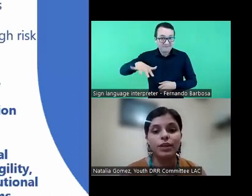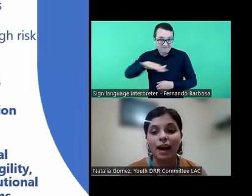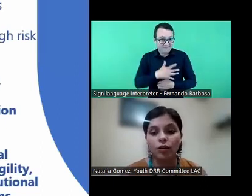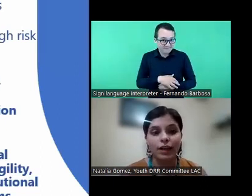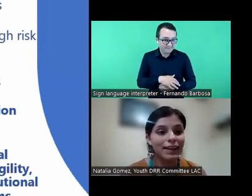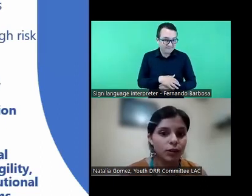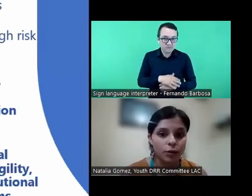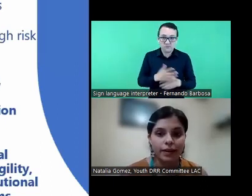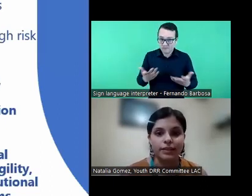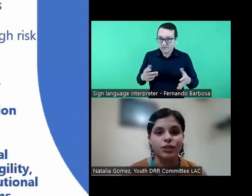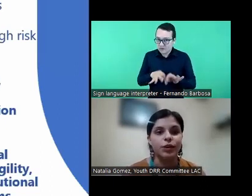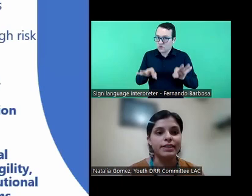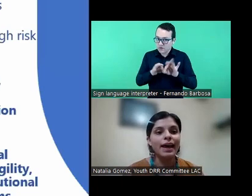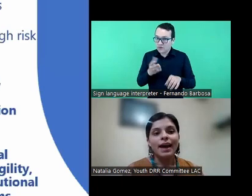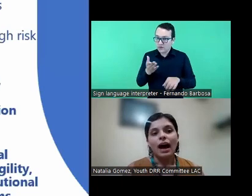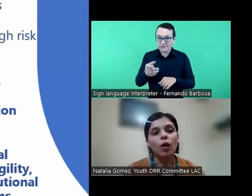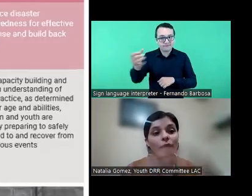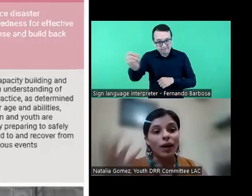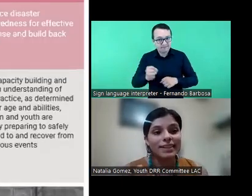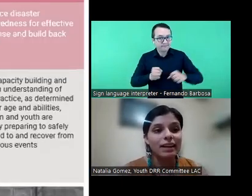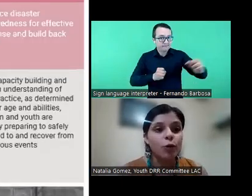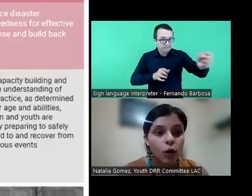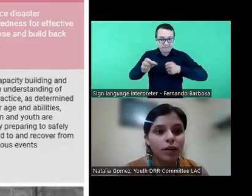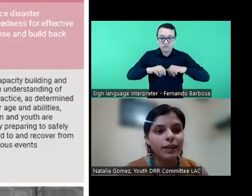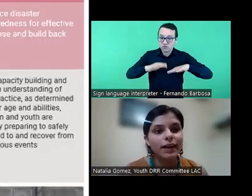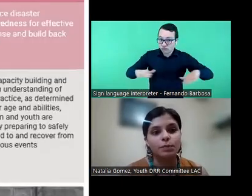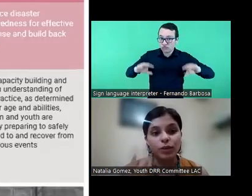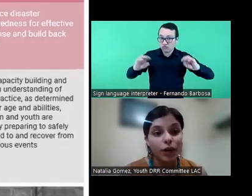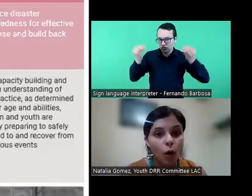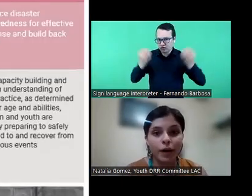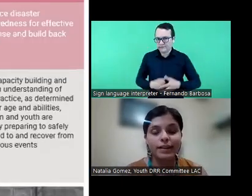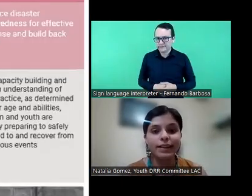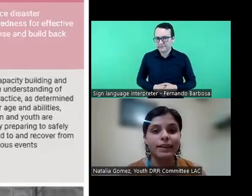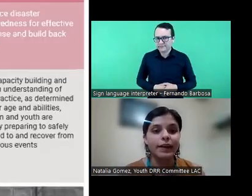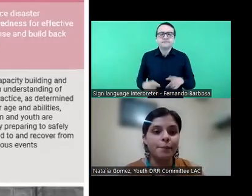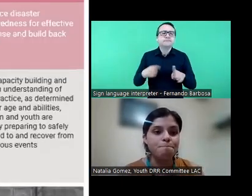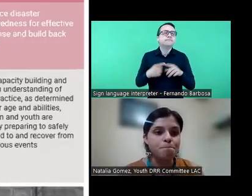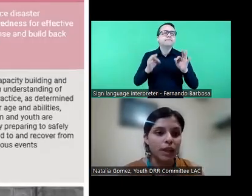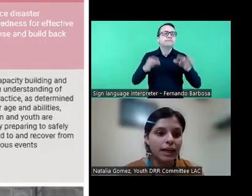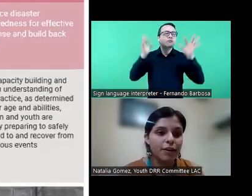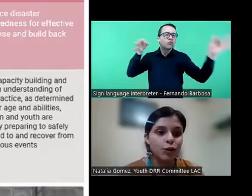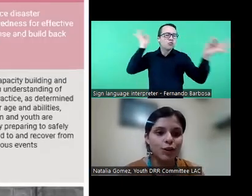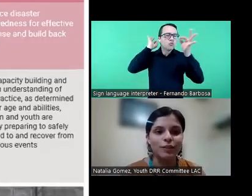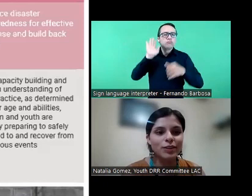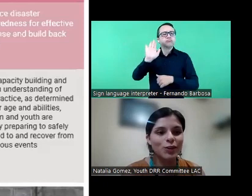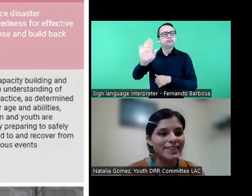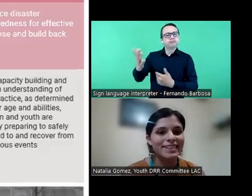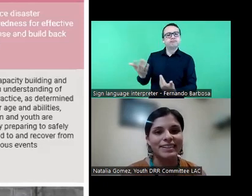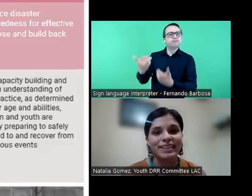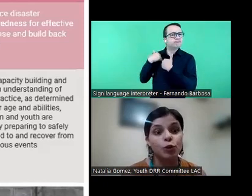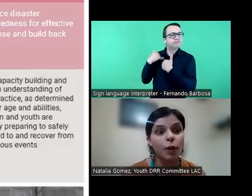living of youth and adolescents, which is why it is very important that they are taken into account in the decision making.